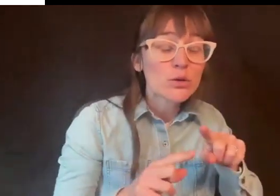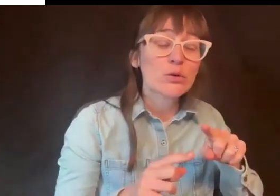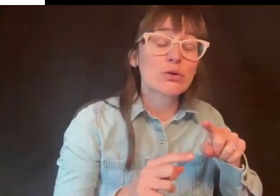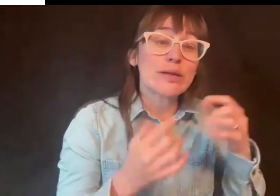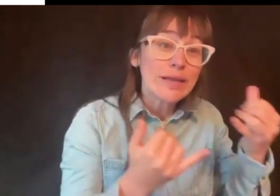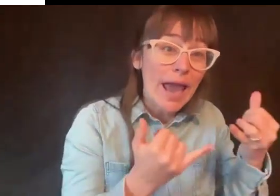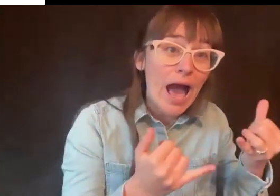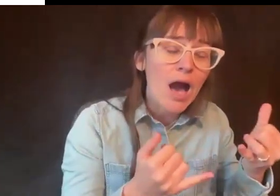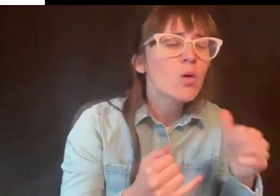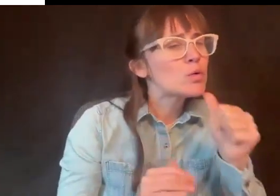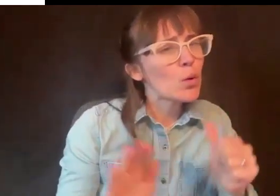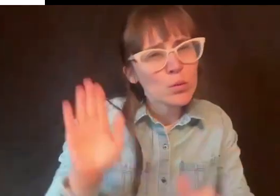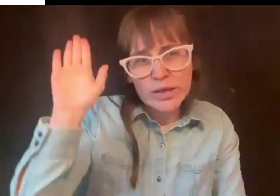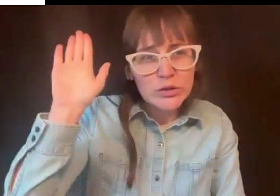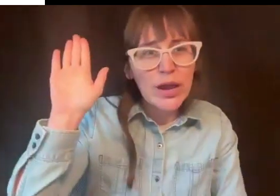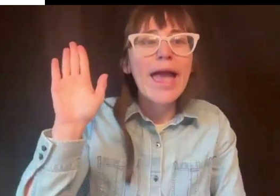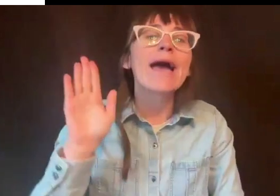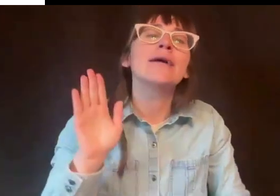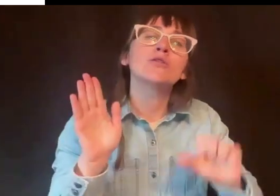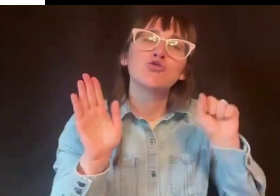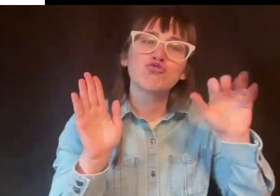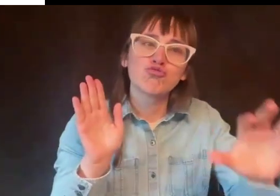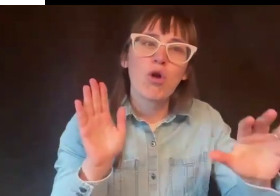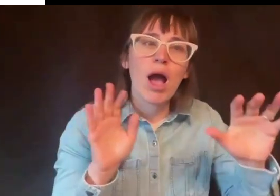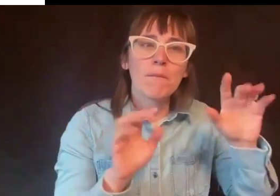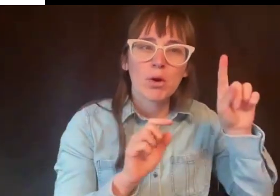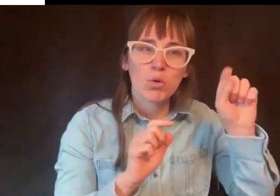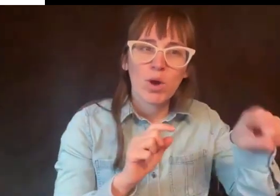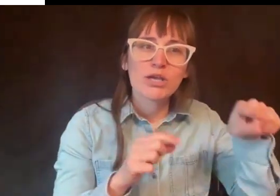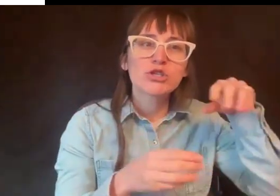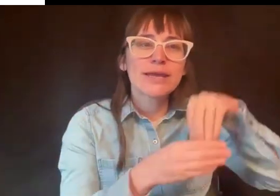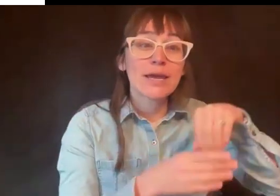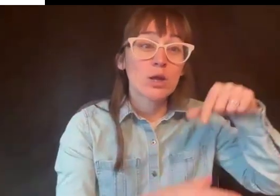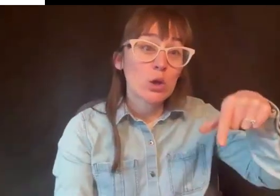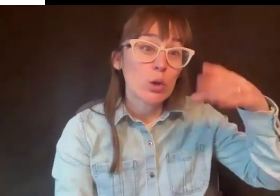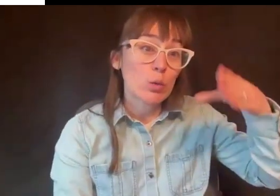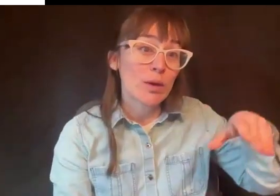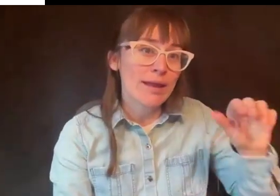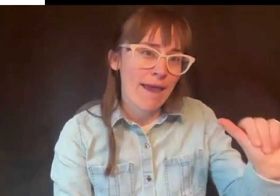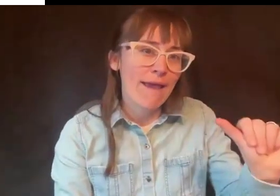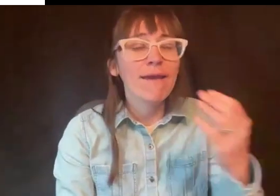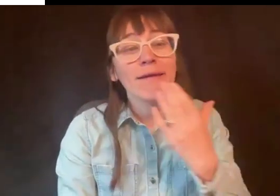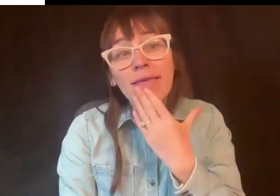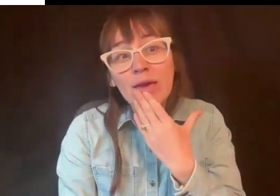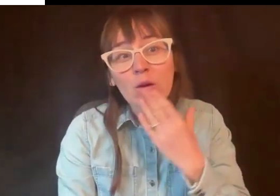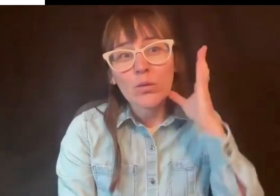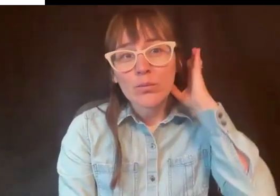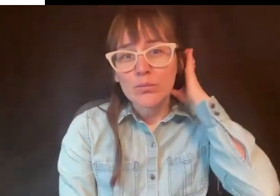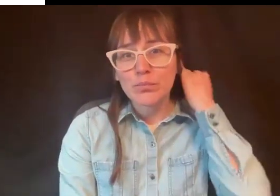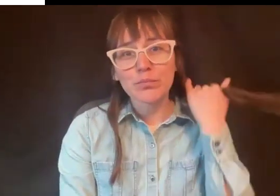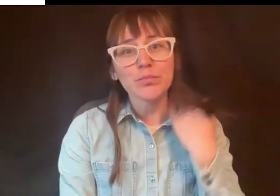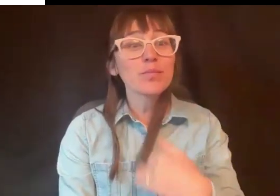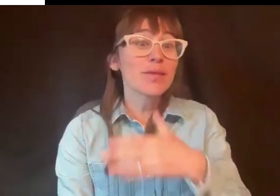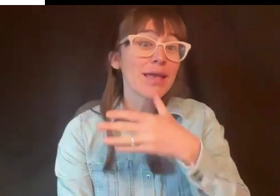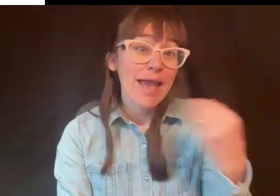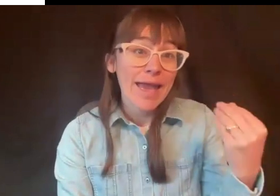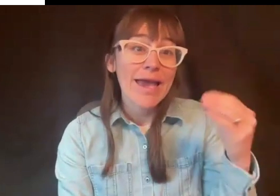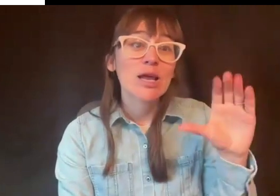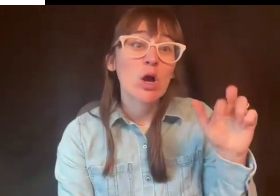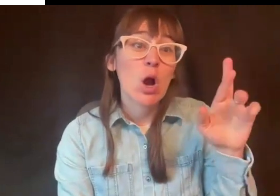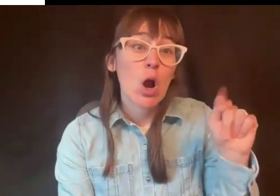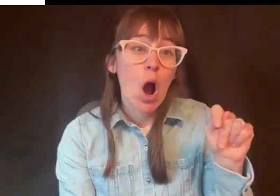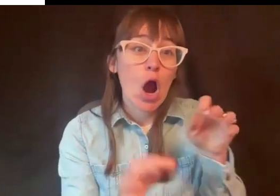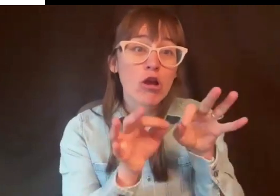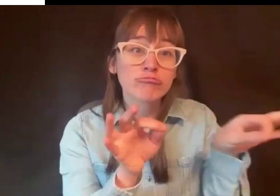hand, but instead go into the Q&A function, and thank you for that. Additionally, CART services are